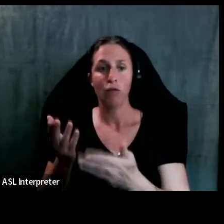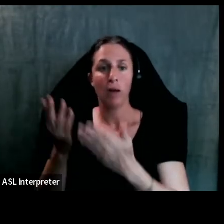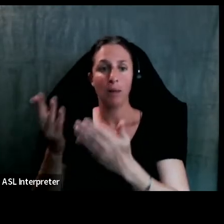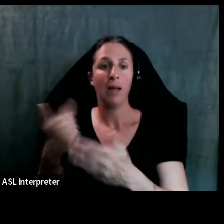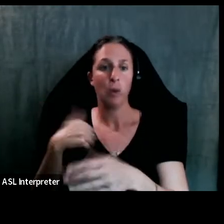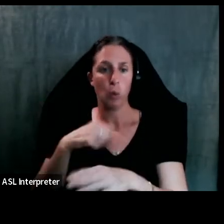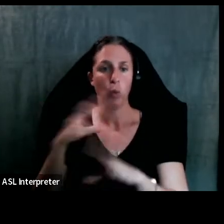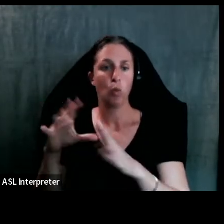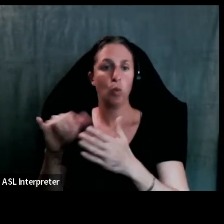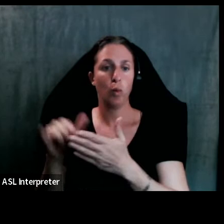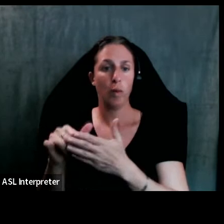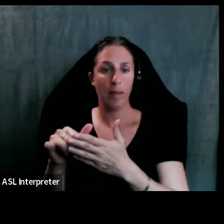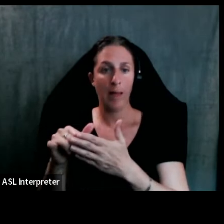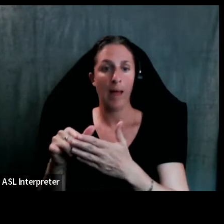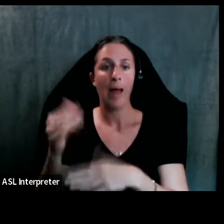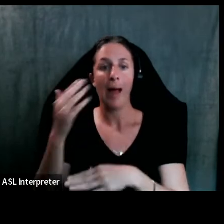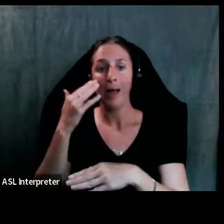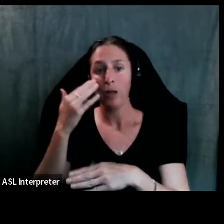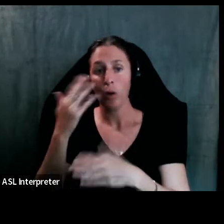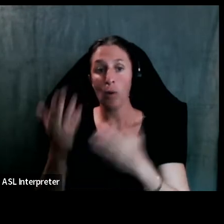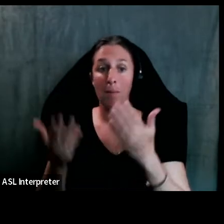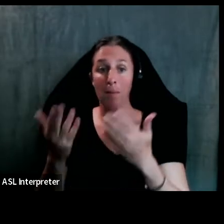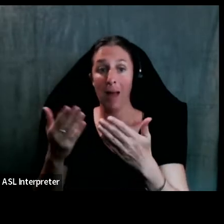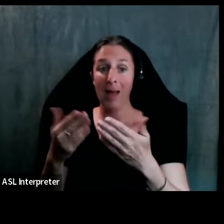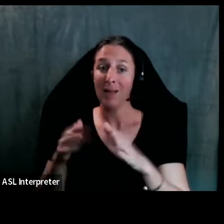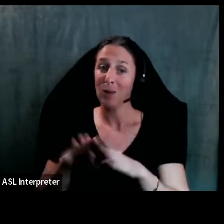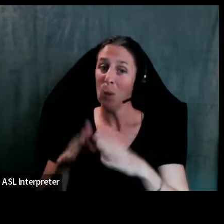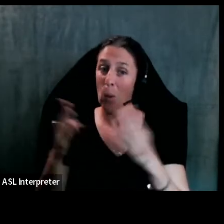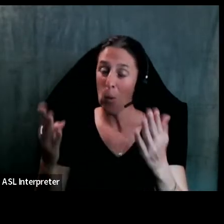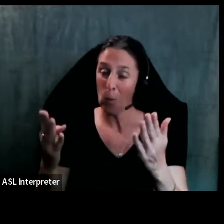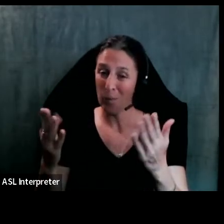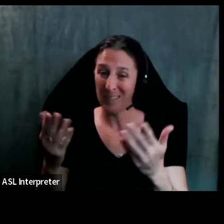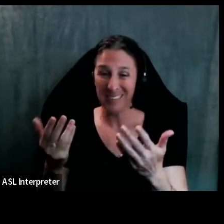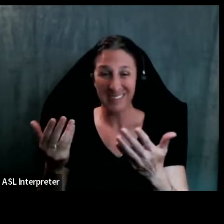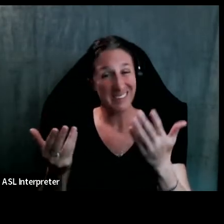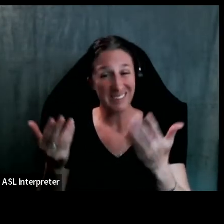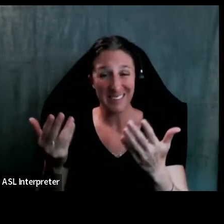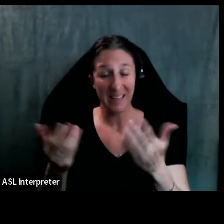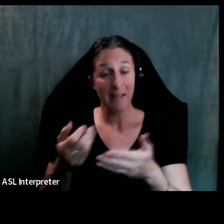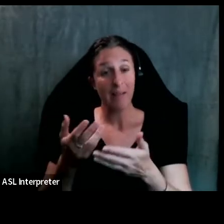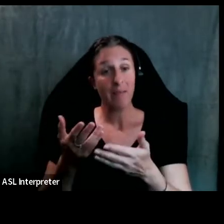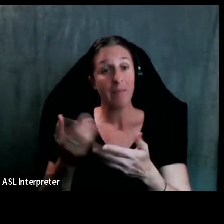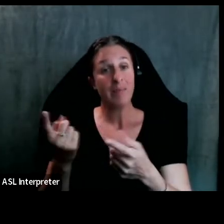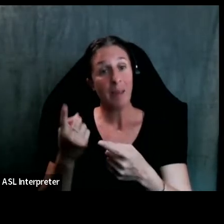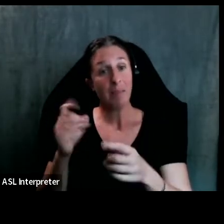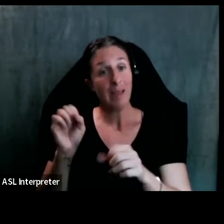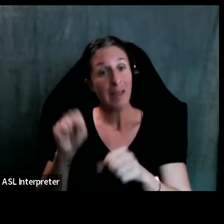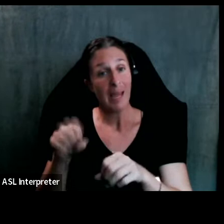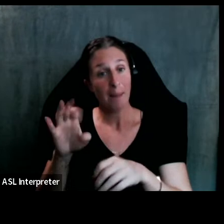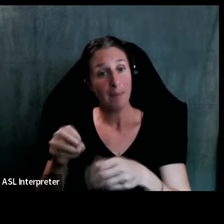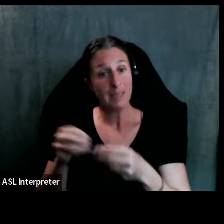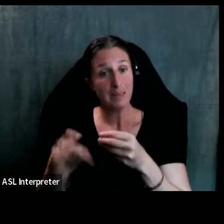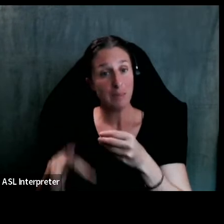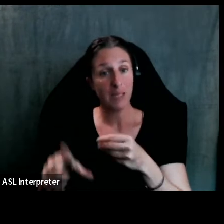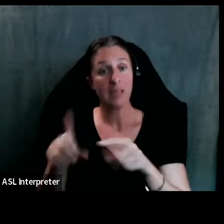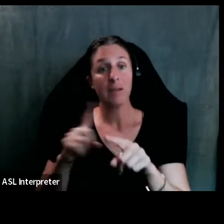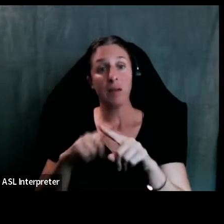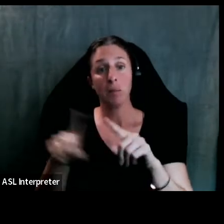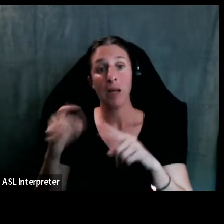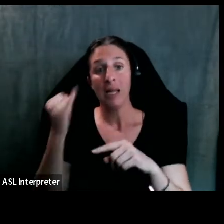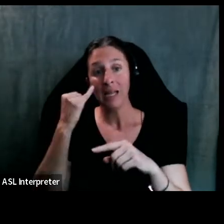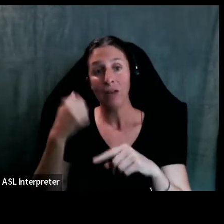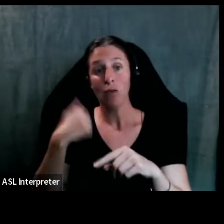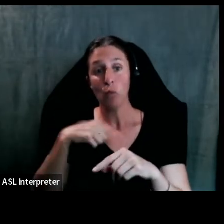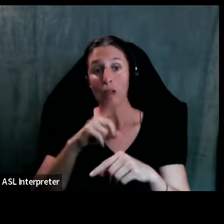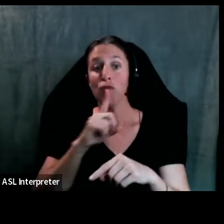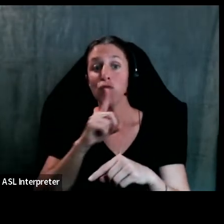that. I know it might open up a can of worms that might be expensive, but if we're